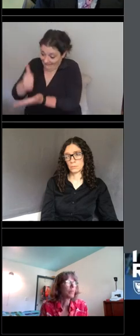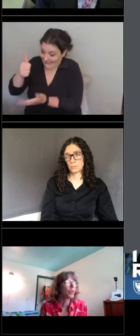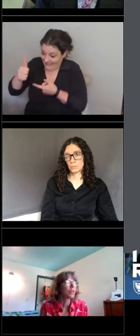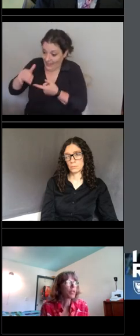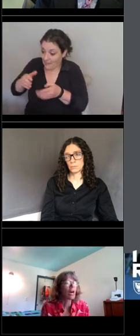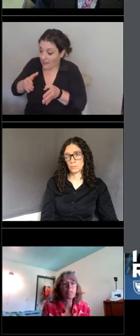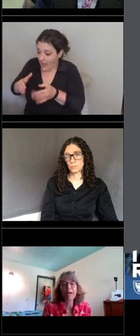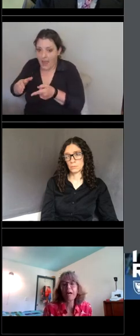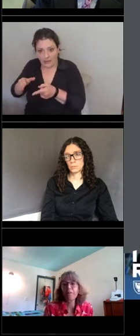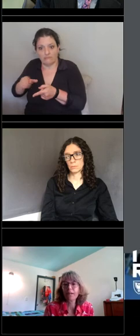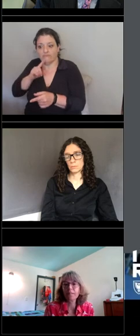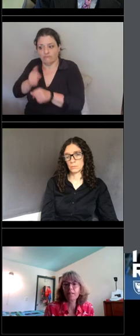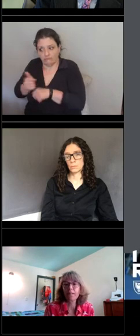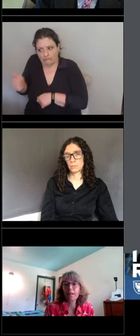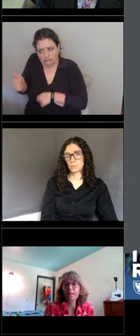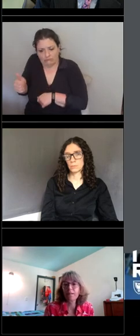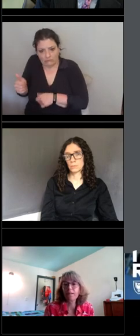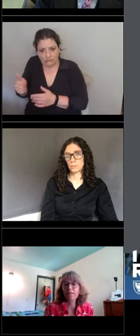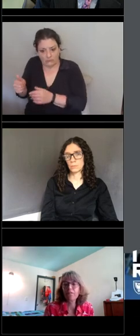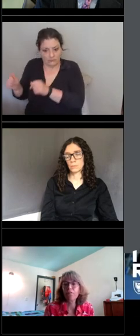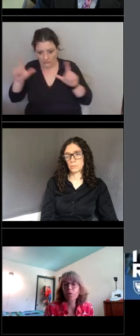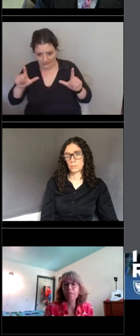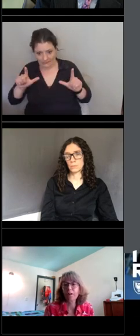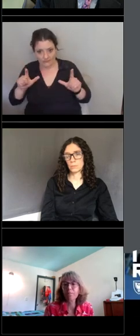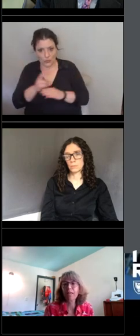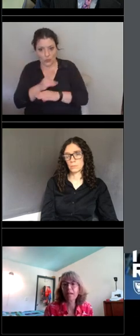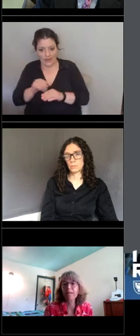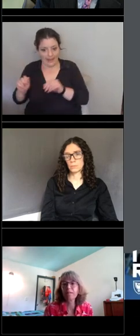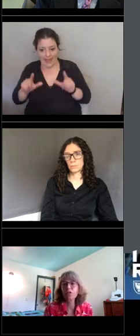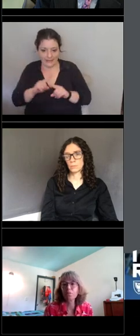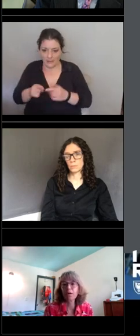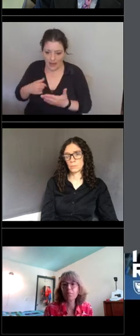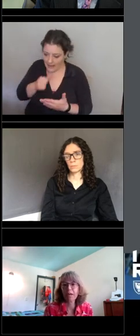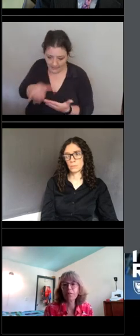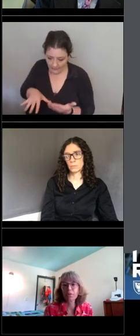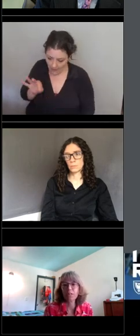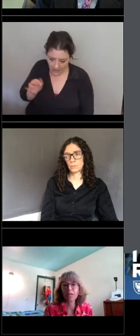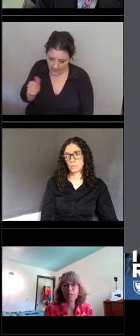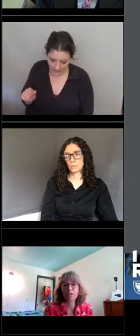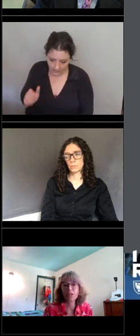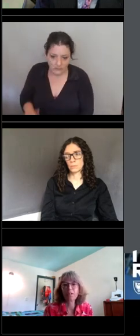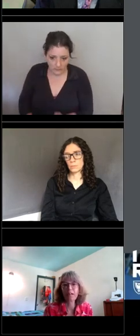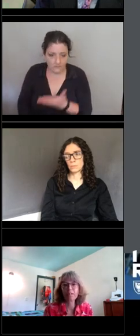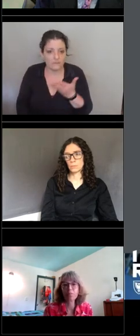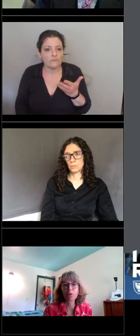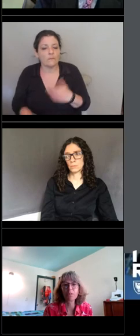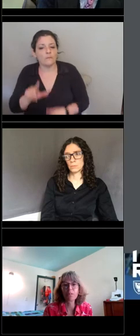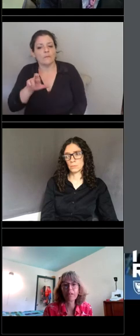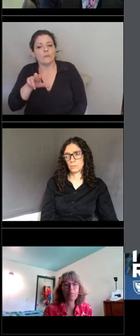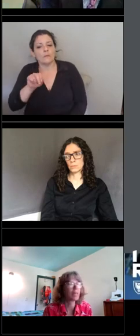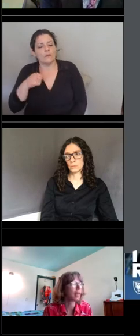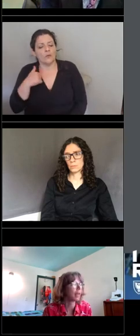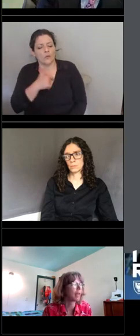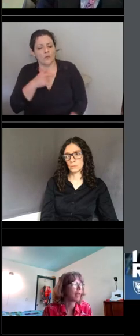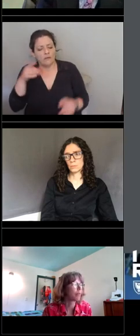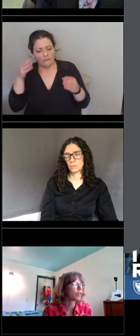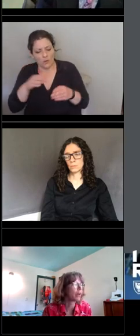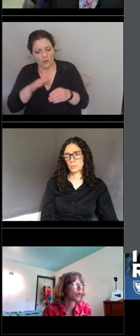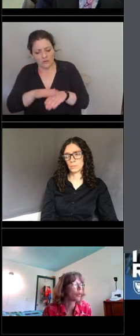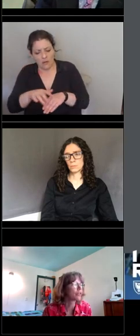And, you know, we talked about the idea that the focus of MPAs should be on biodiversity conservation, that that's the purpose of an